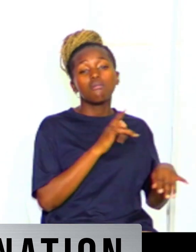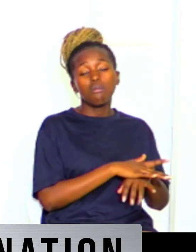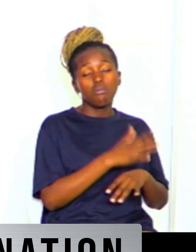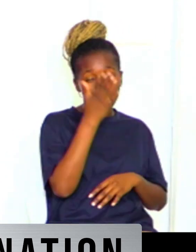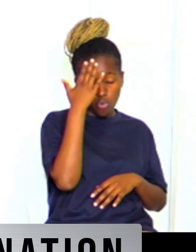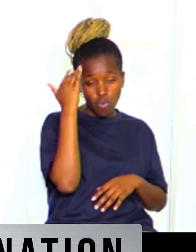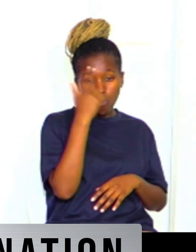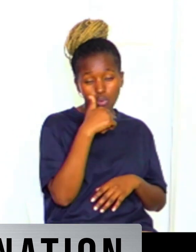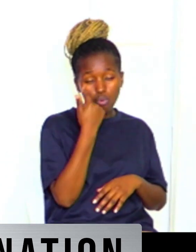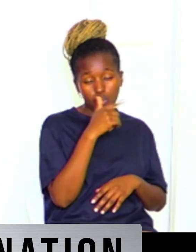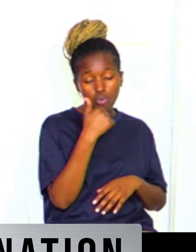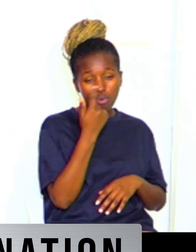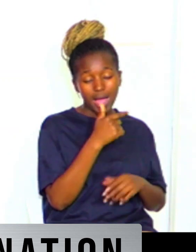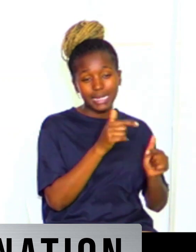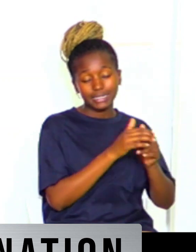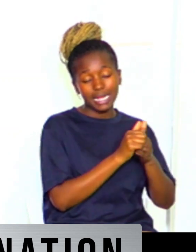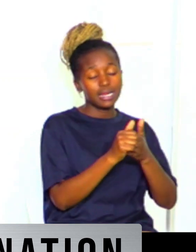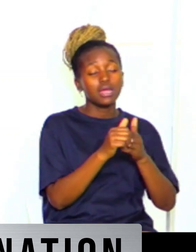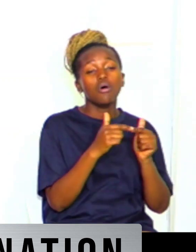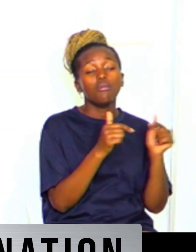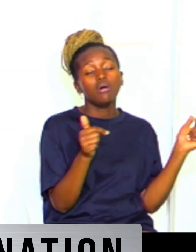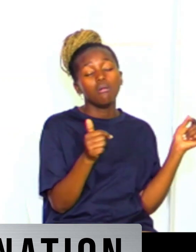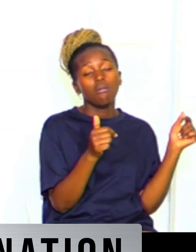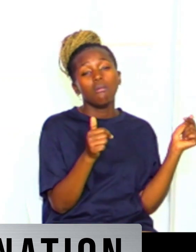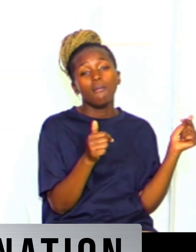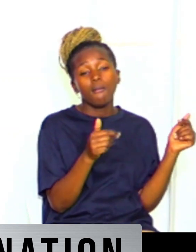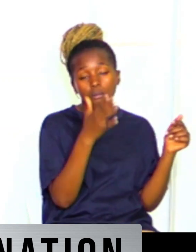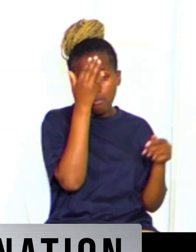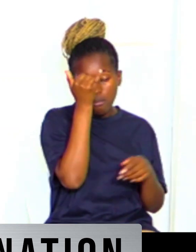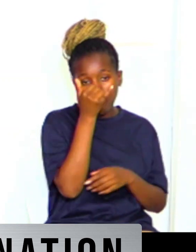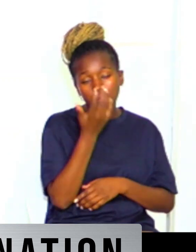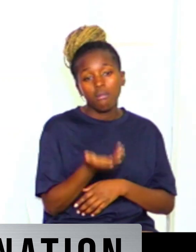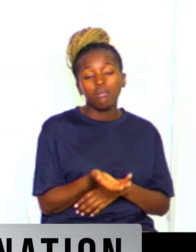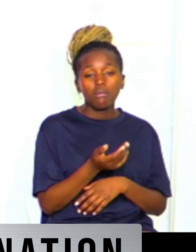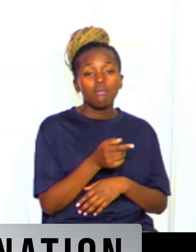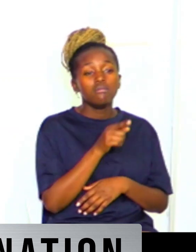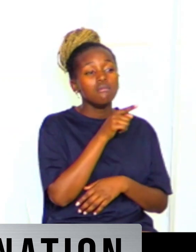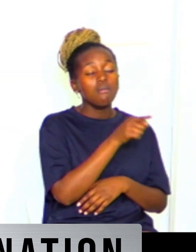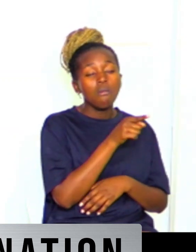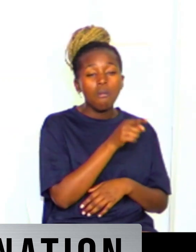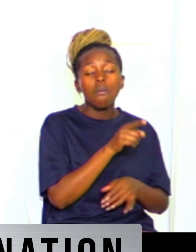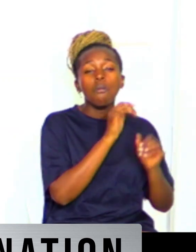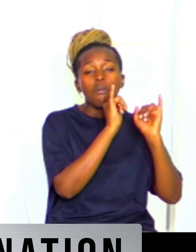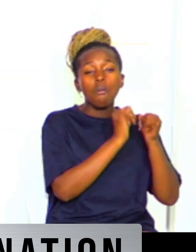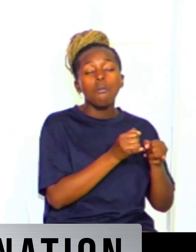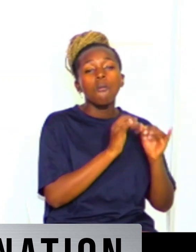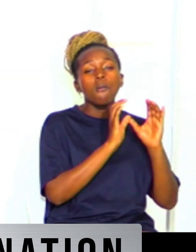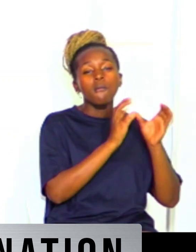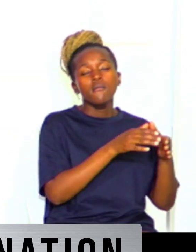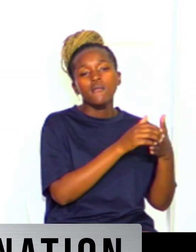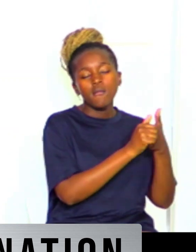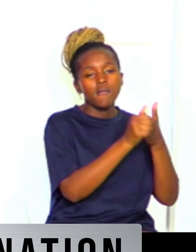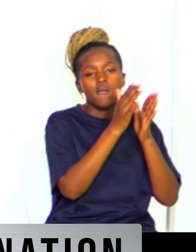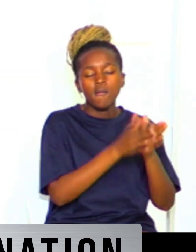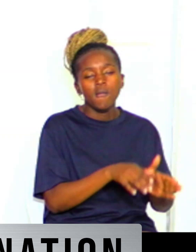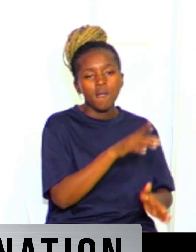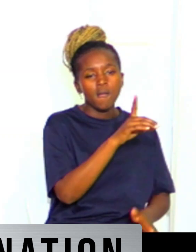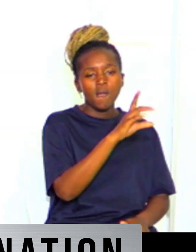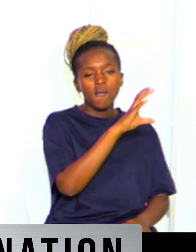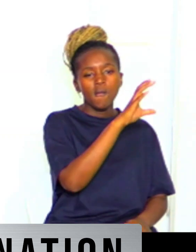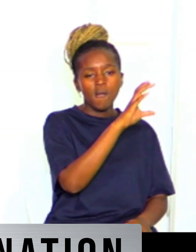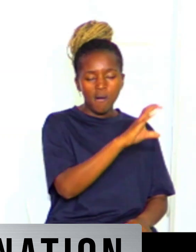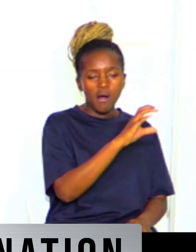flag bearer of opposition. Very early. You know the party leader of the new party of Rigathi Gachagua, DCP. Yes. Kijana